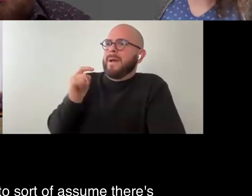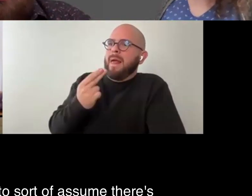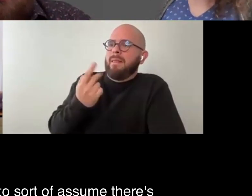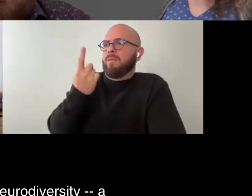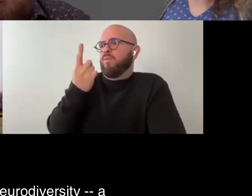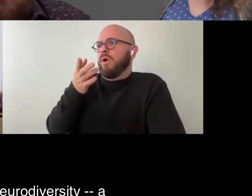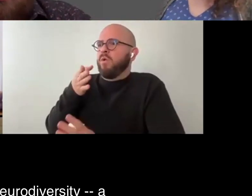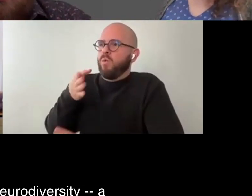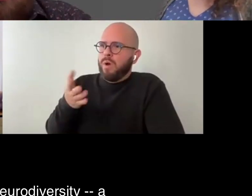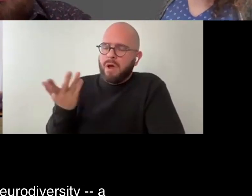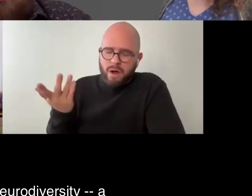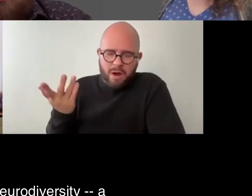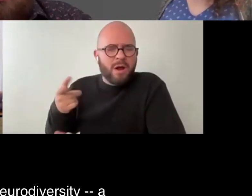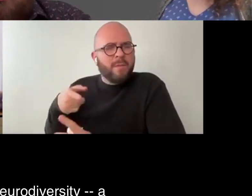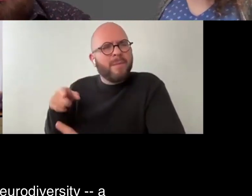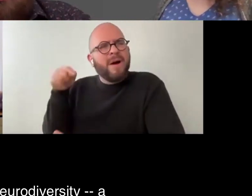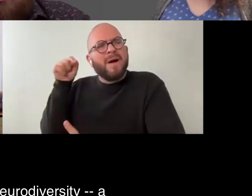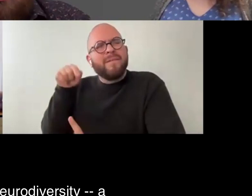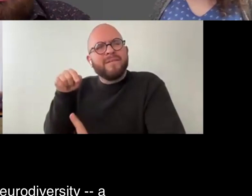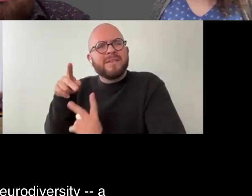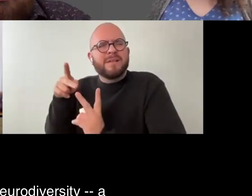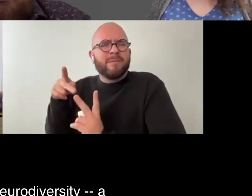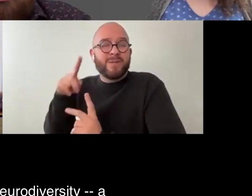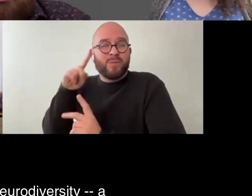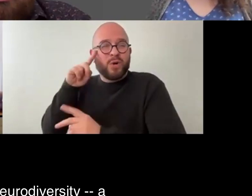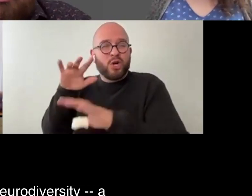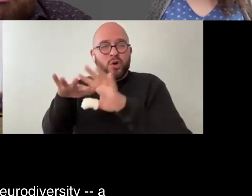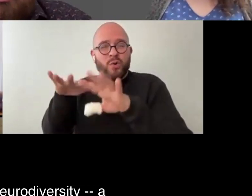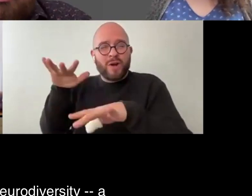is, right? I mean, this is a place where neurodiversity,